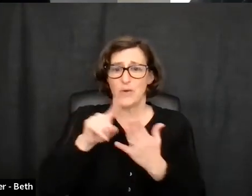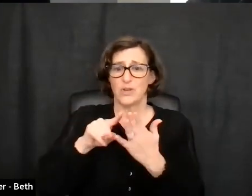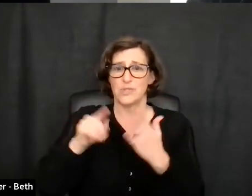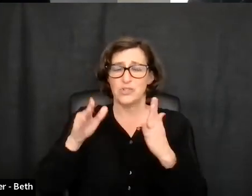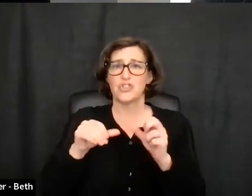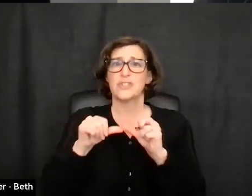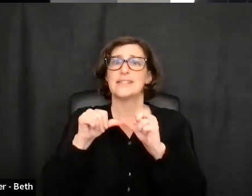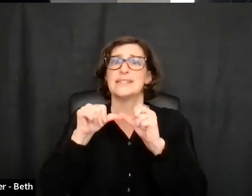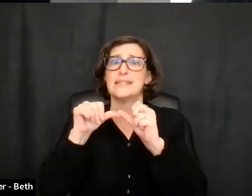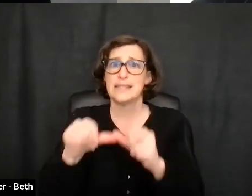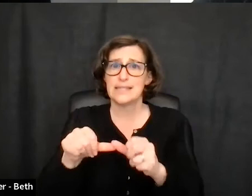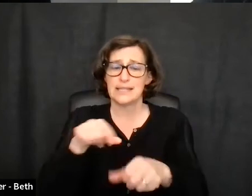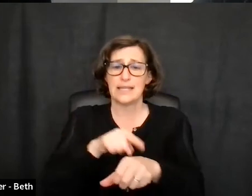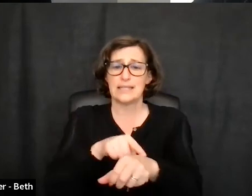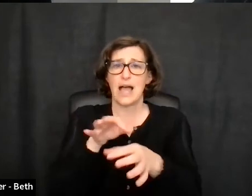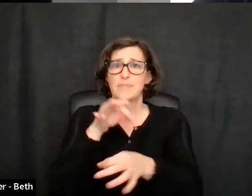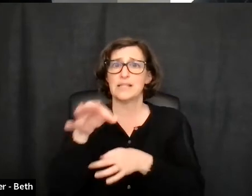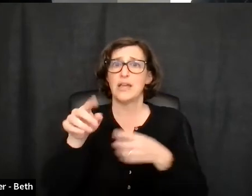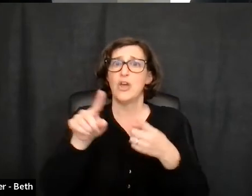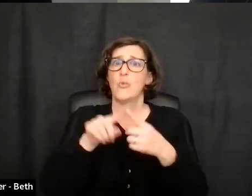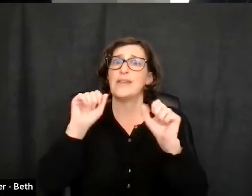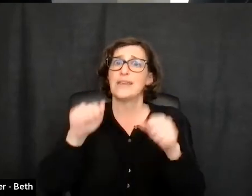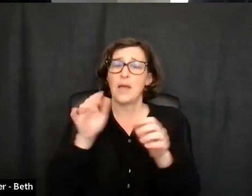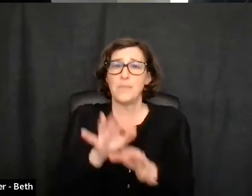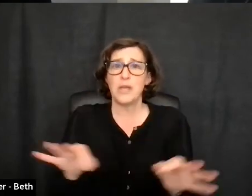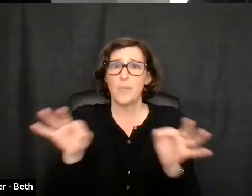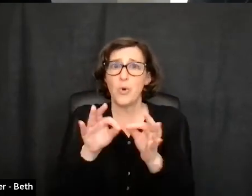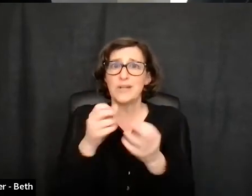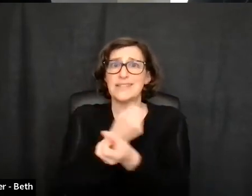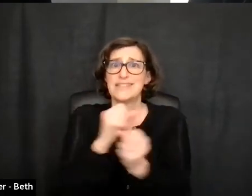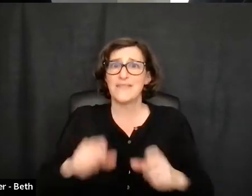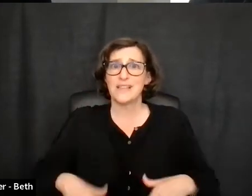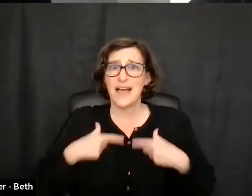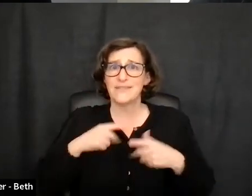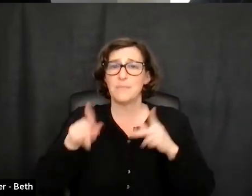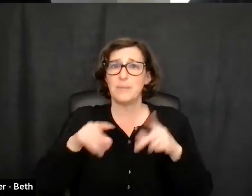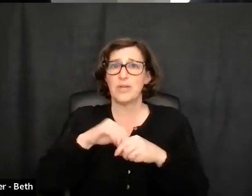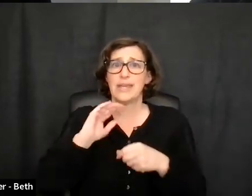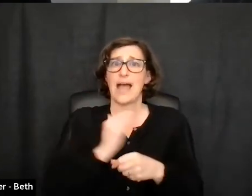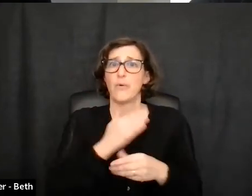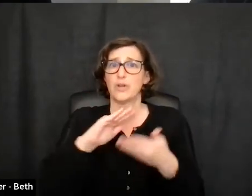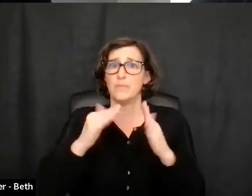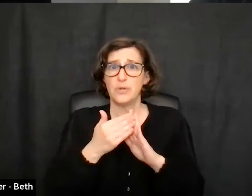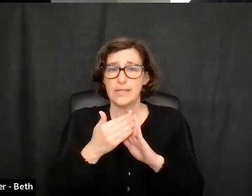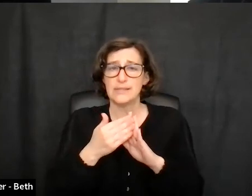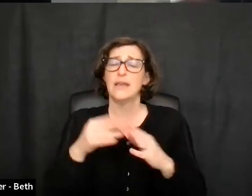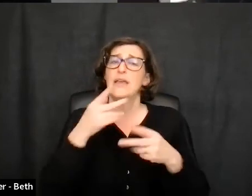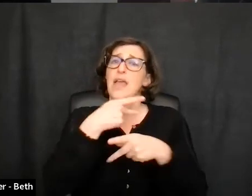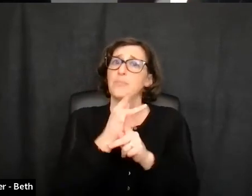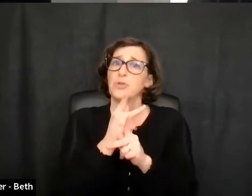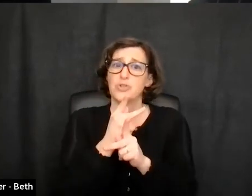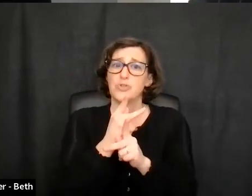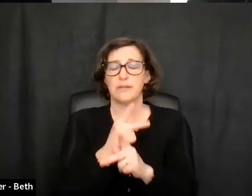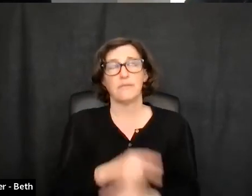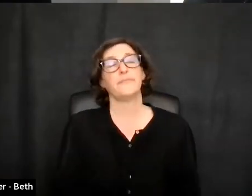huge time lag for when it could have been relevant to saving the lives of people in our communities and producing like what I like to think of as no-duh